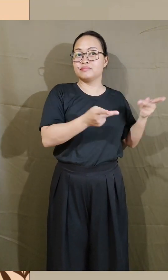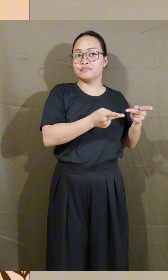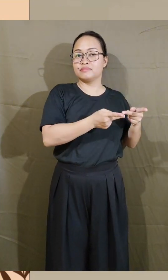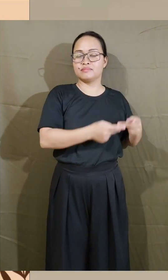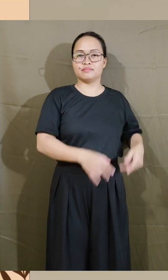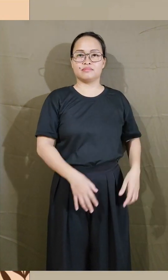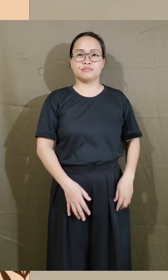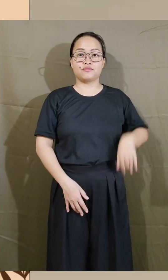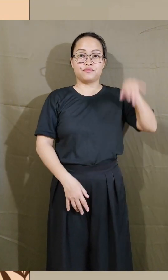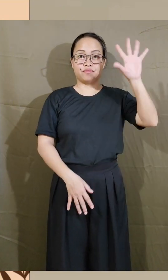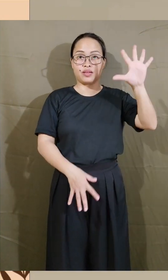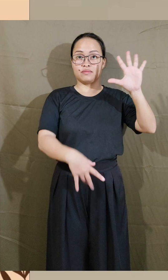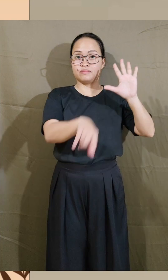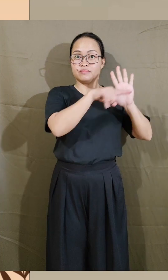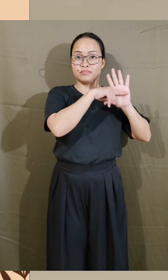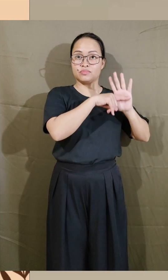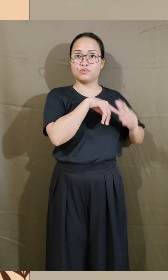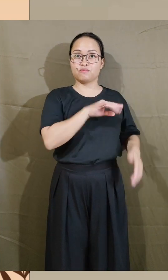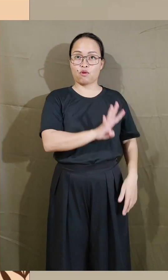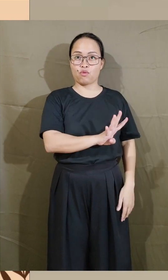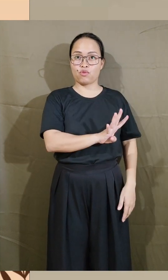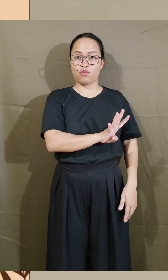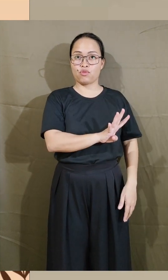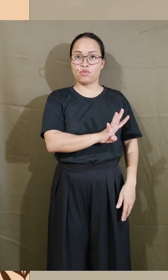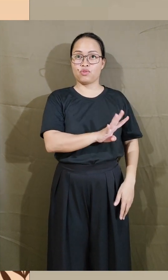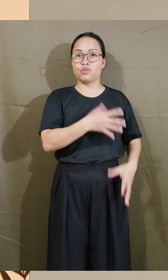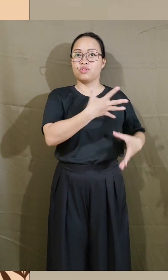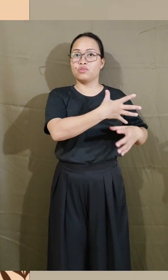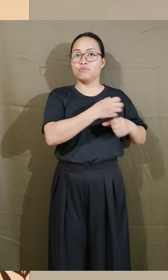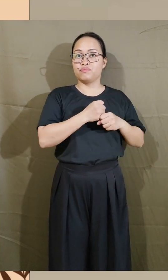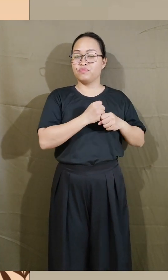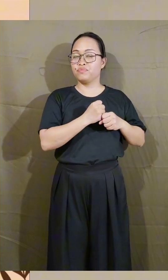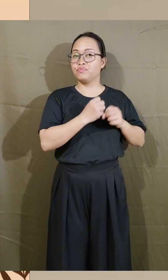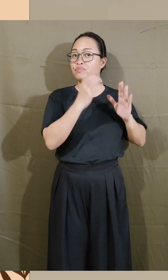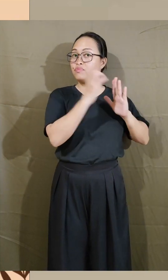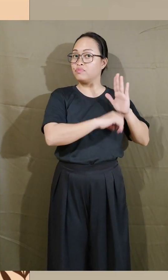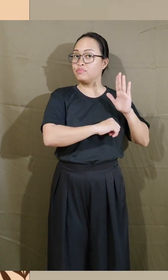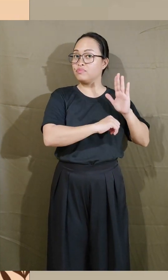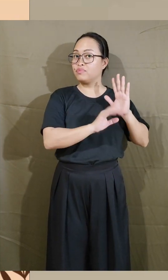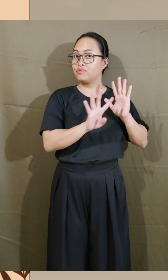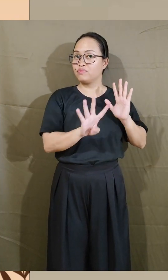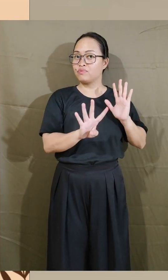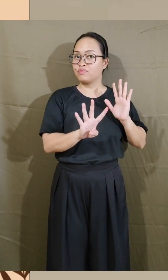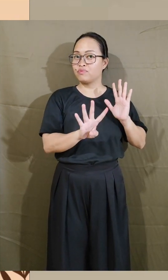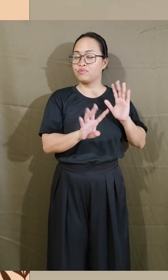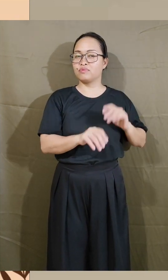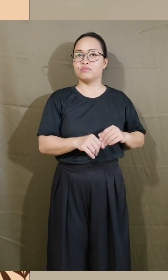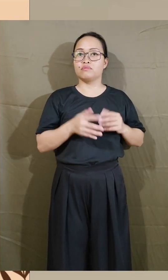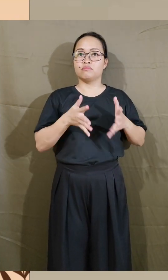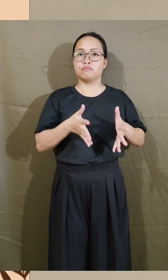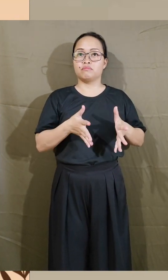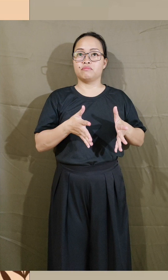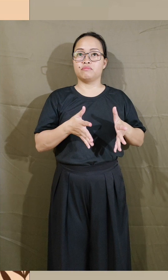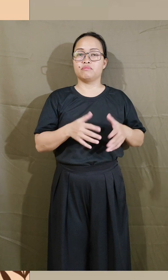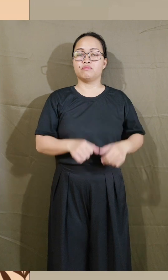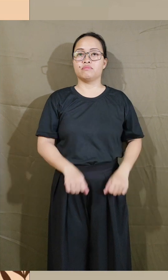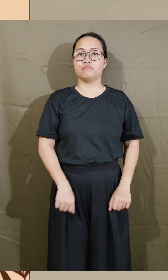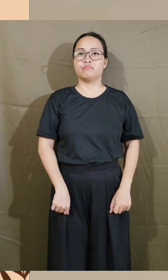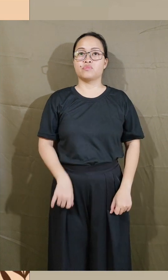And 5 minus 4, let's take away 4. So we are left